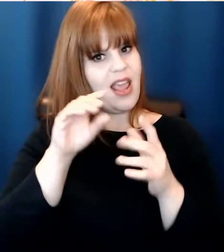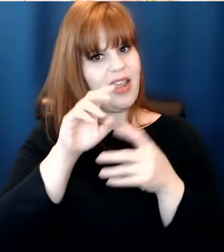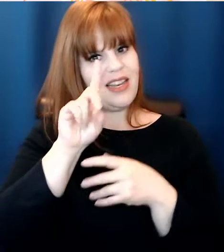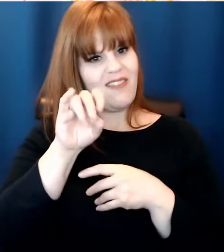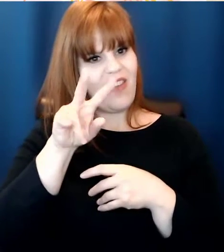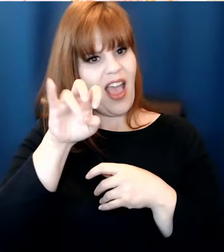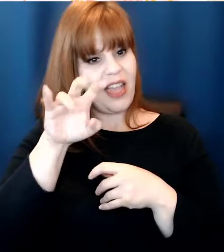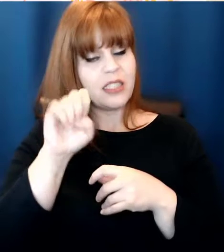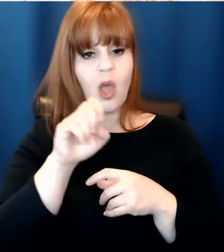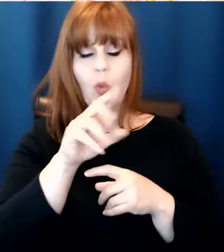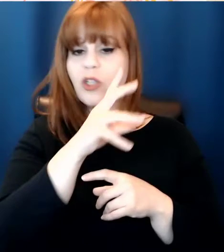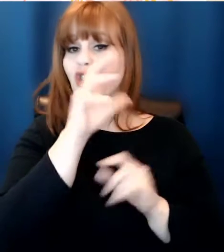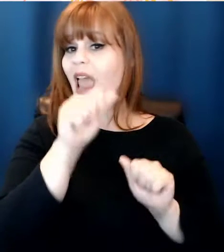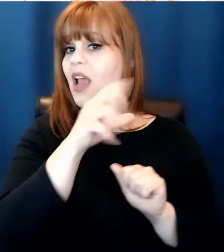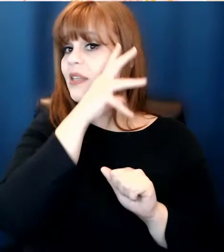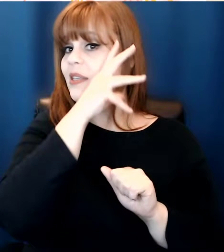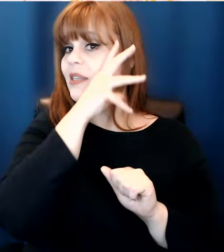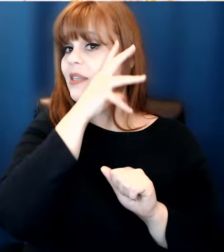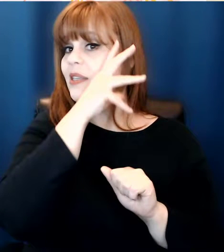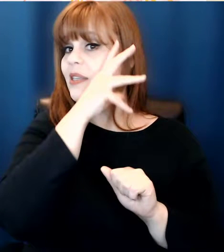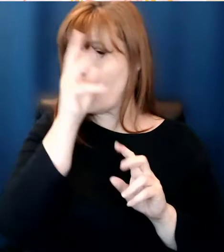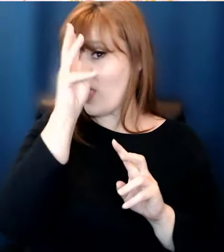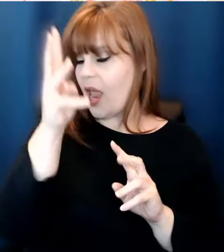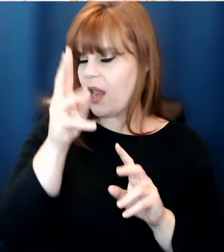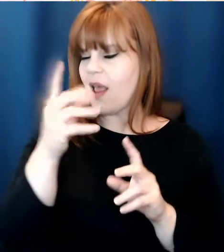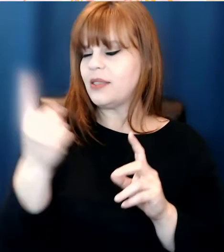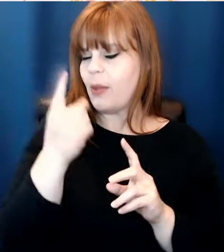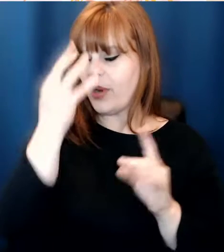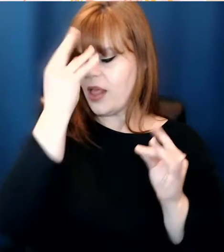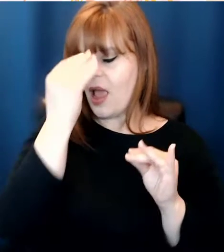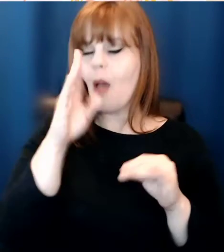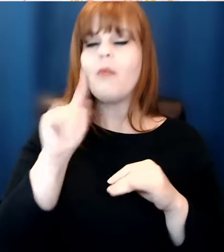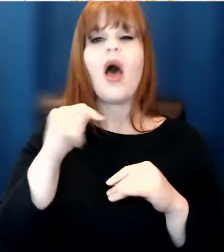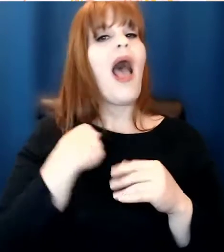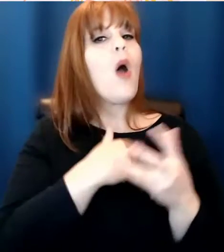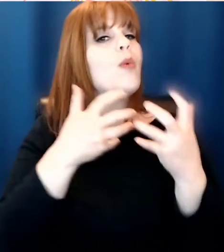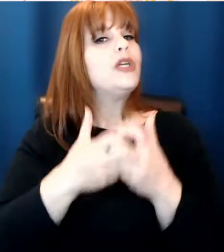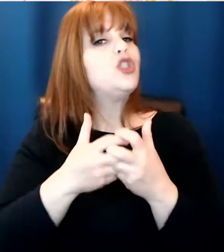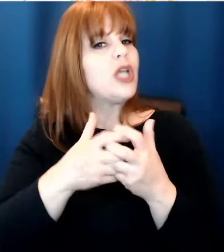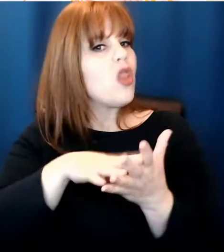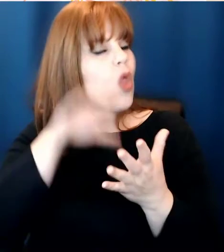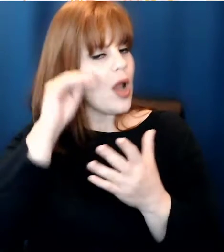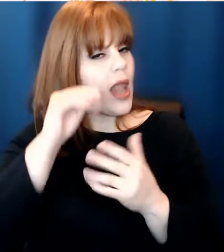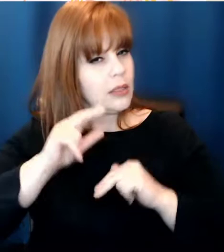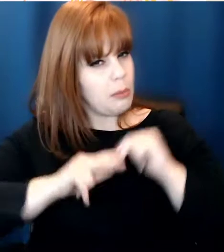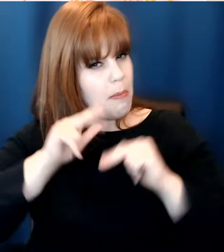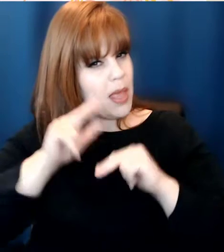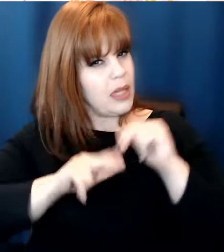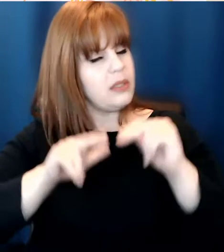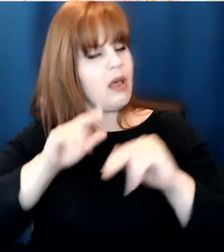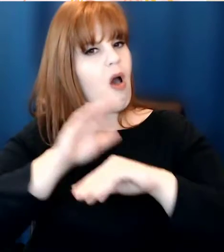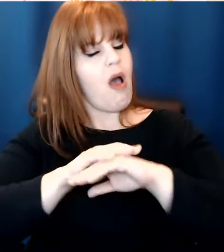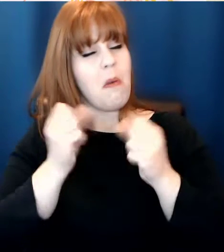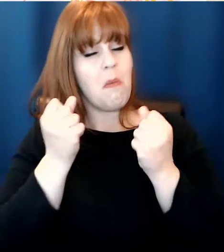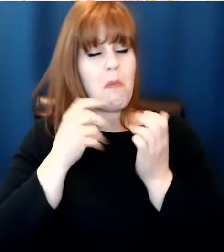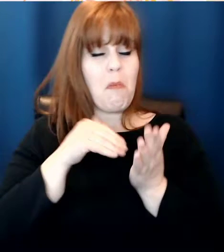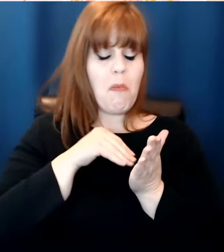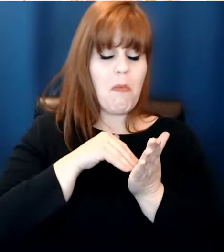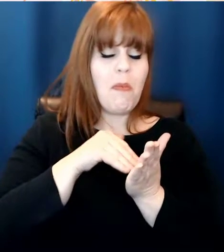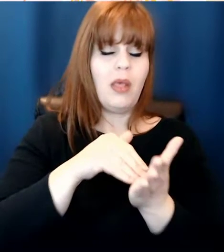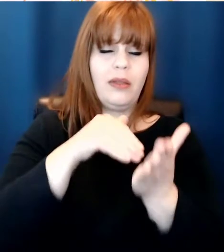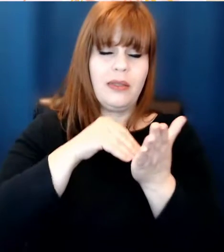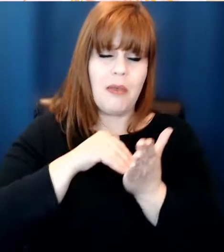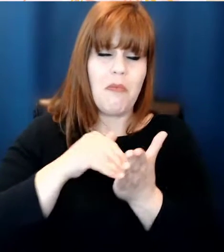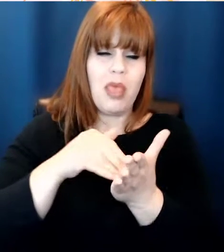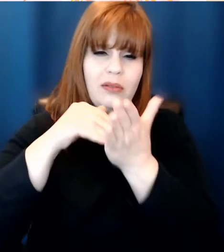like someone thinking, except our machine learning has been trained on millions upon millions of samples of this data.